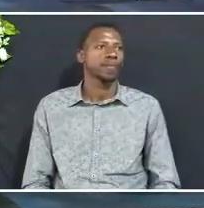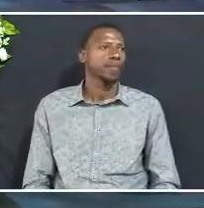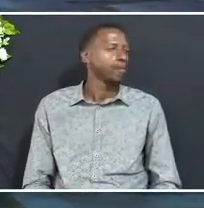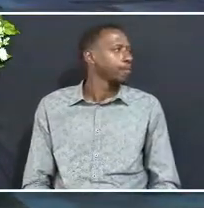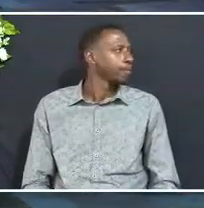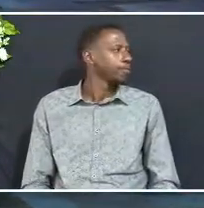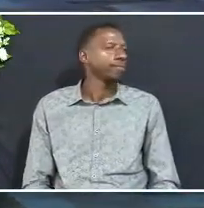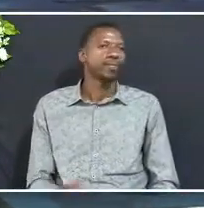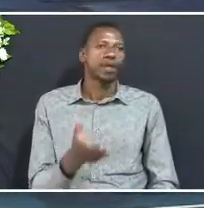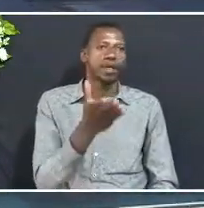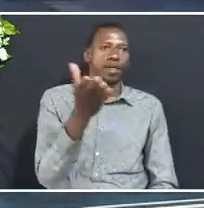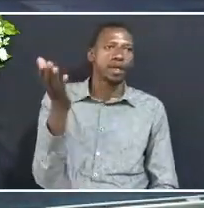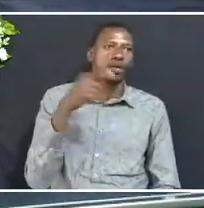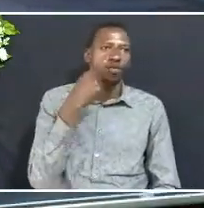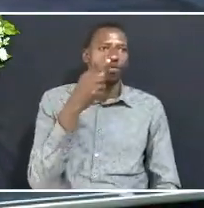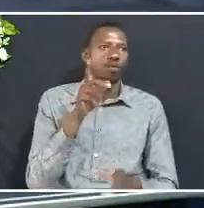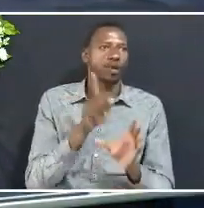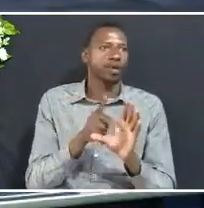those who participated,